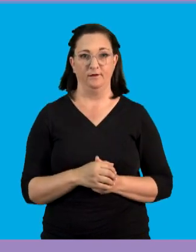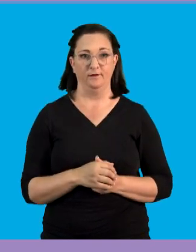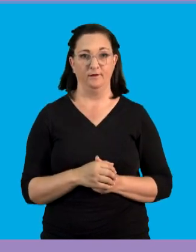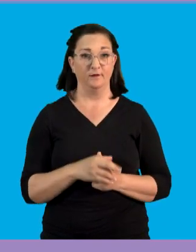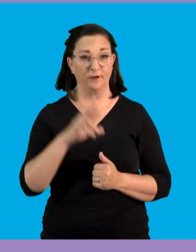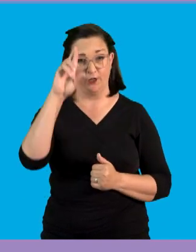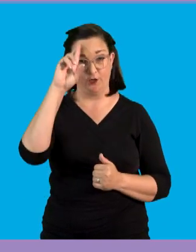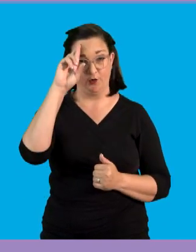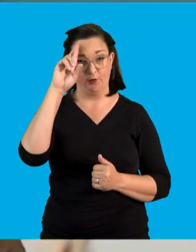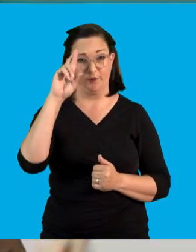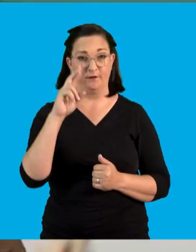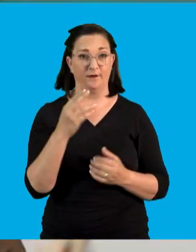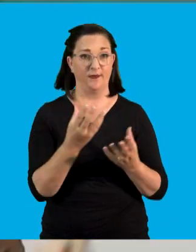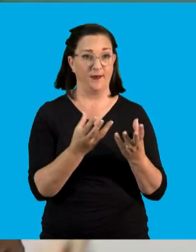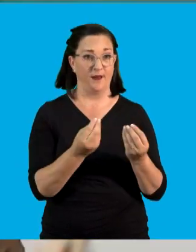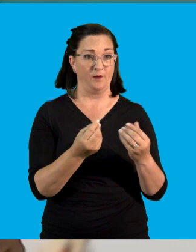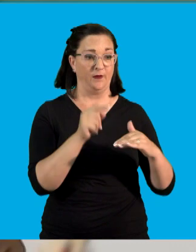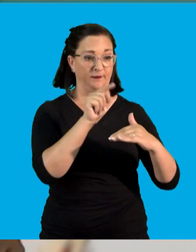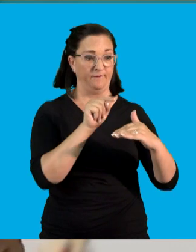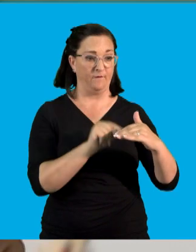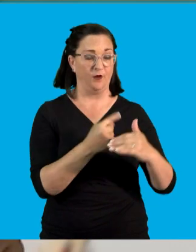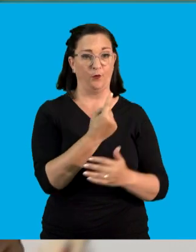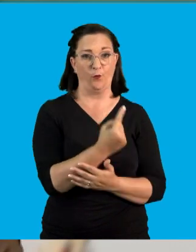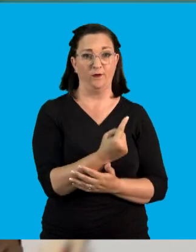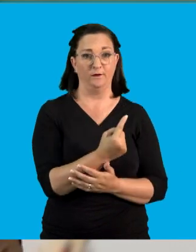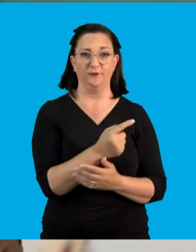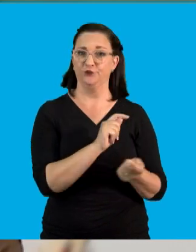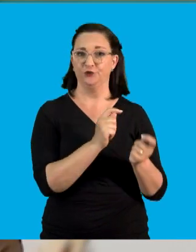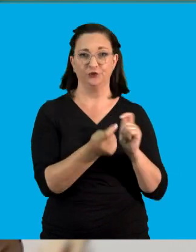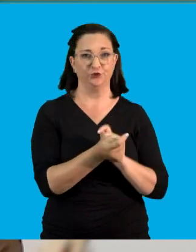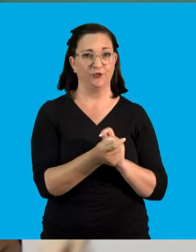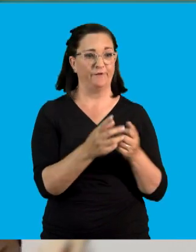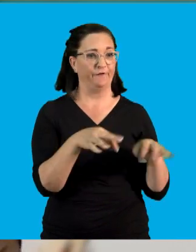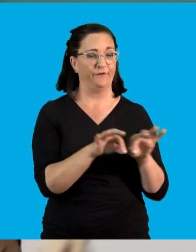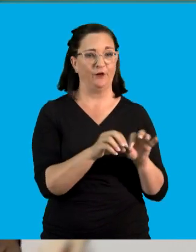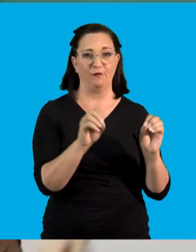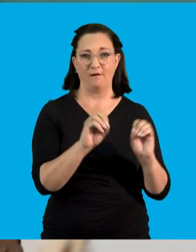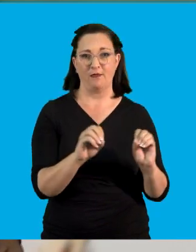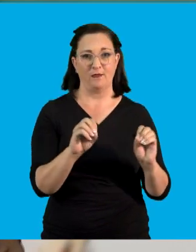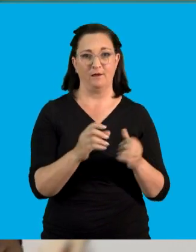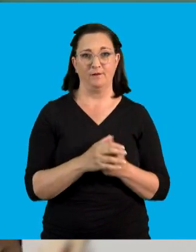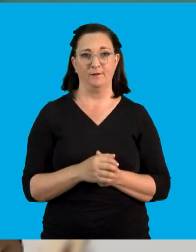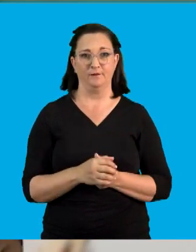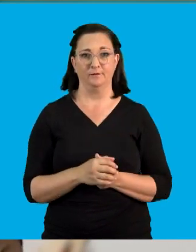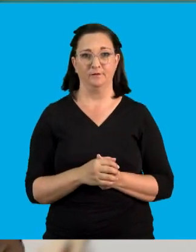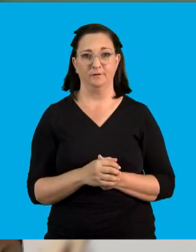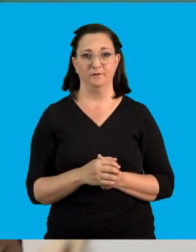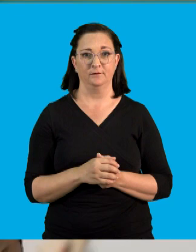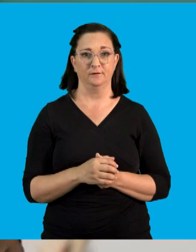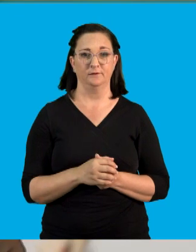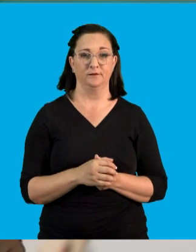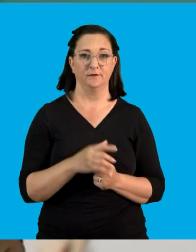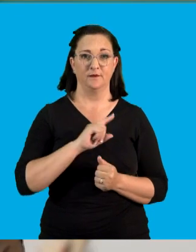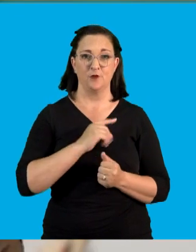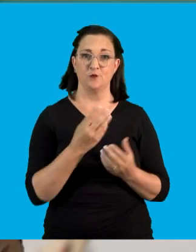those properties of 1? If a number is divided by 1, it does not change the value of the number. In fact, the